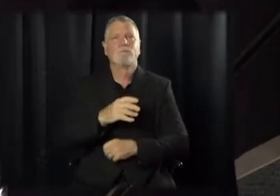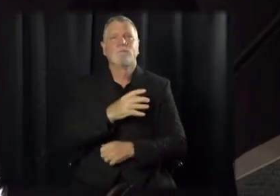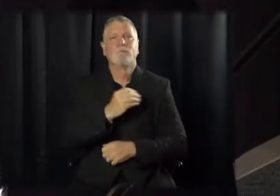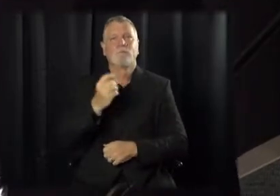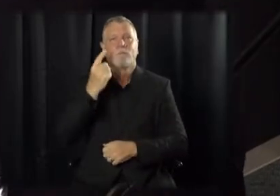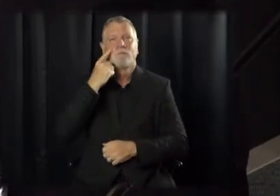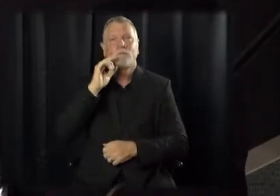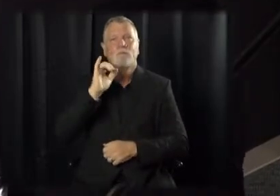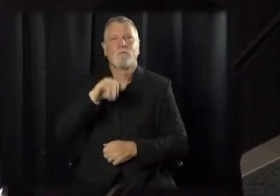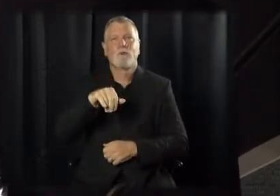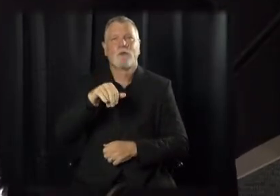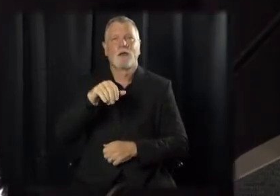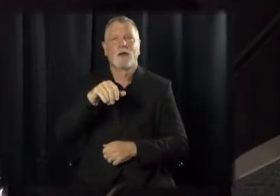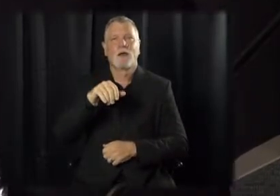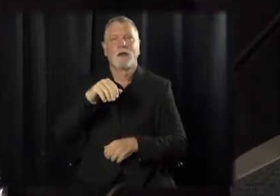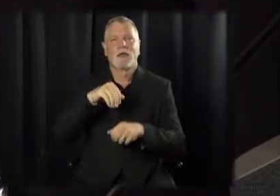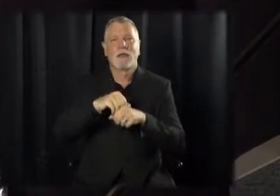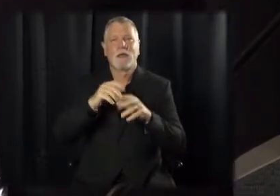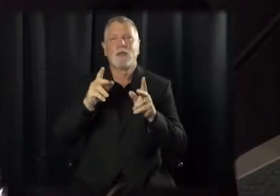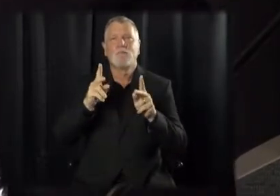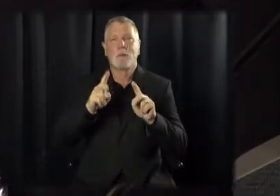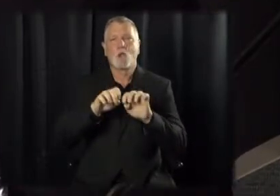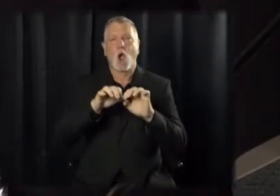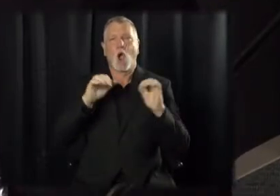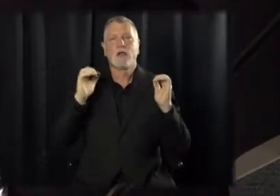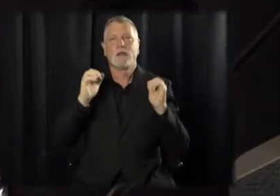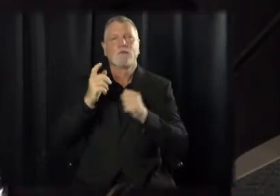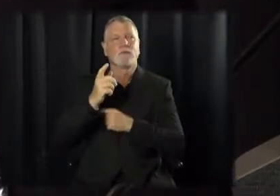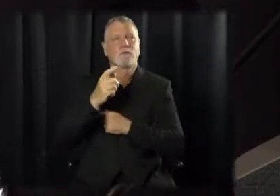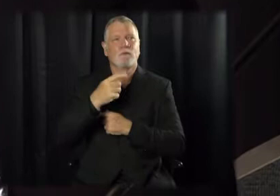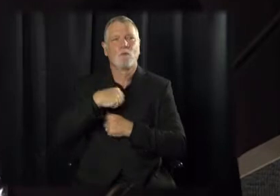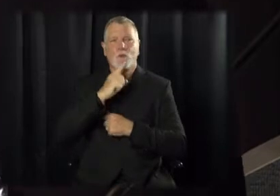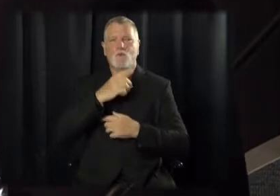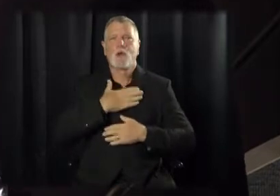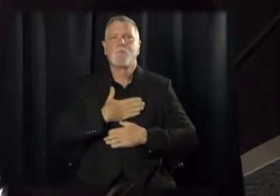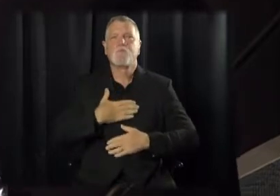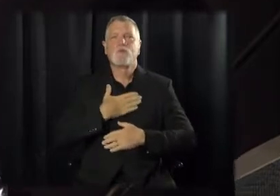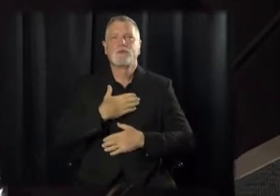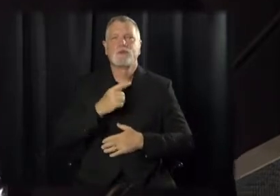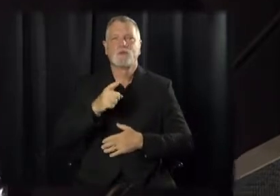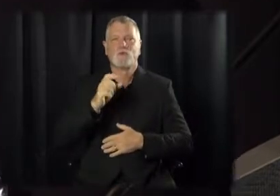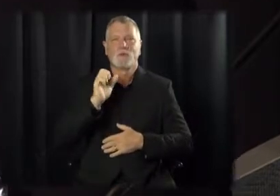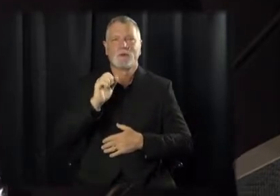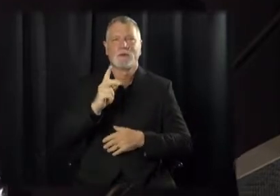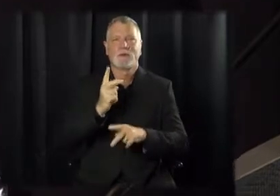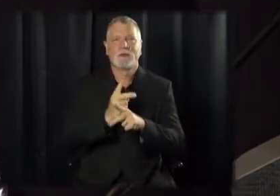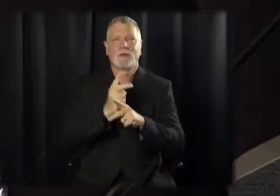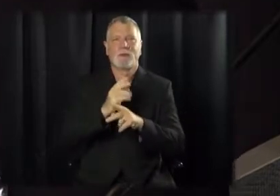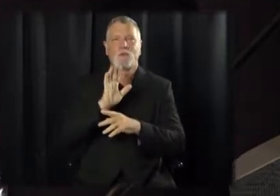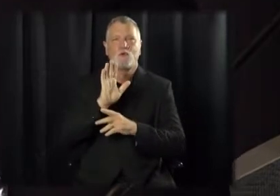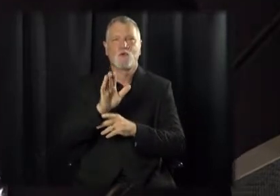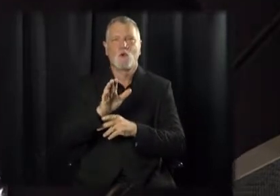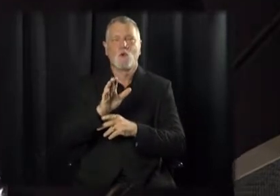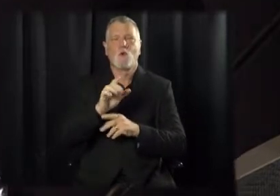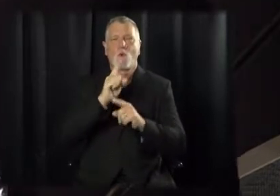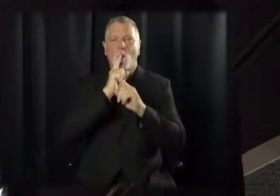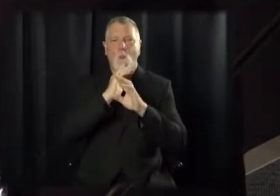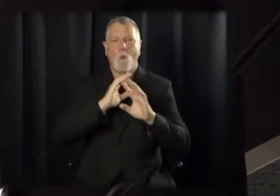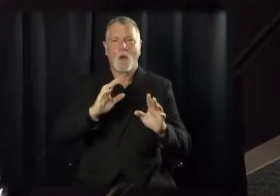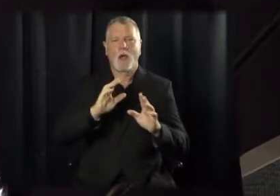And for those in the audience, we appreciate if you would keep your devices on